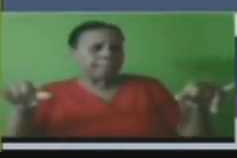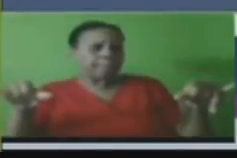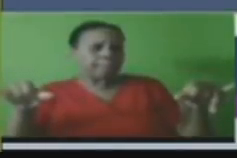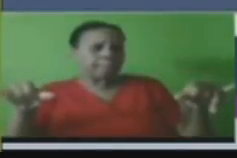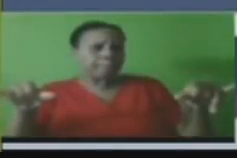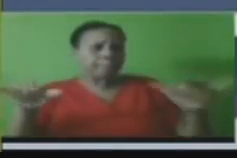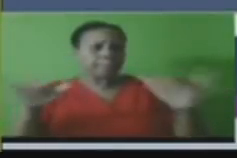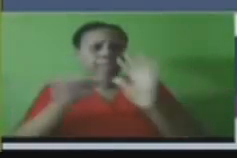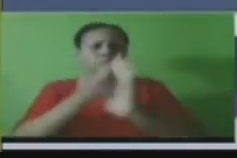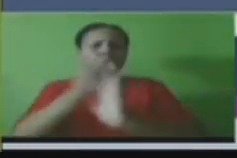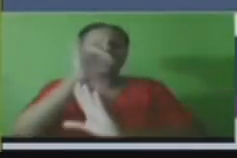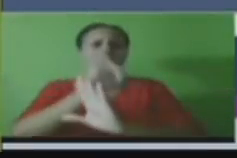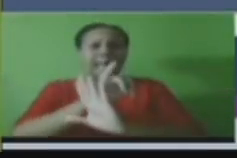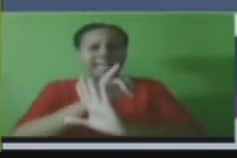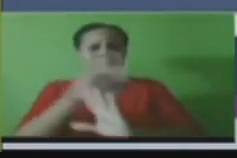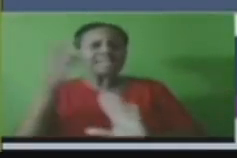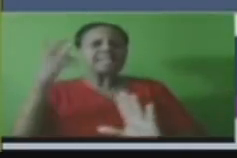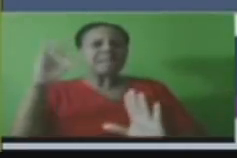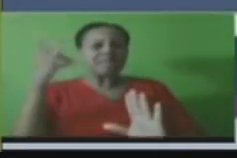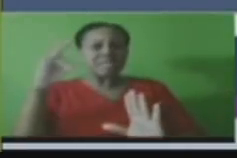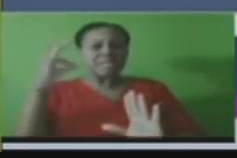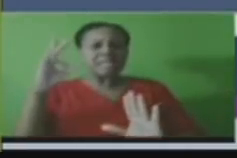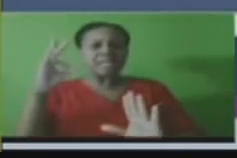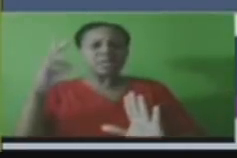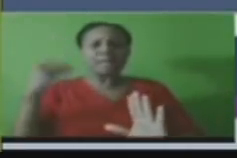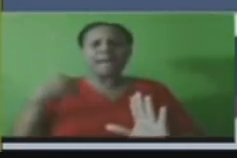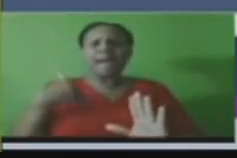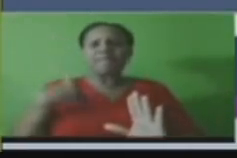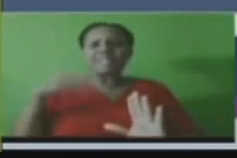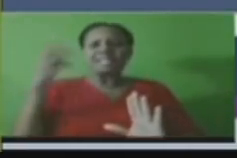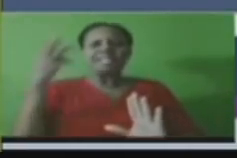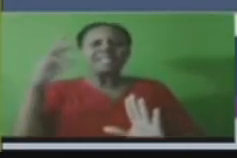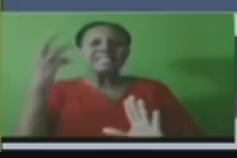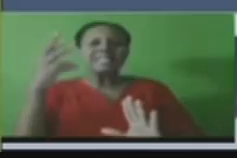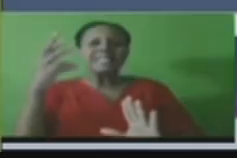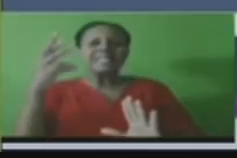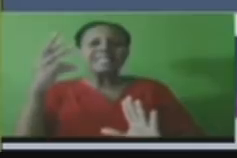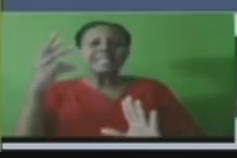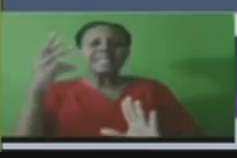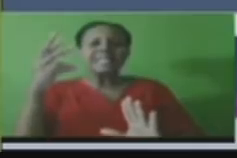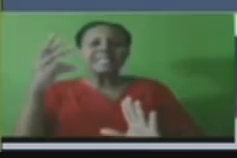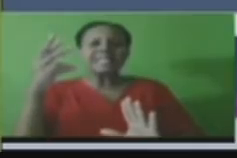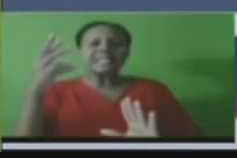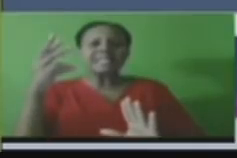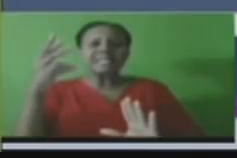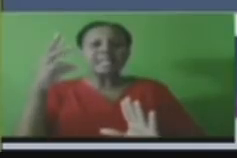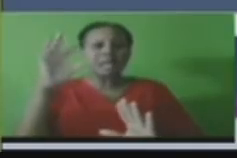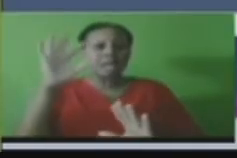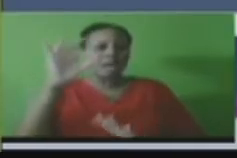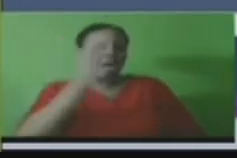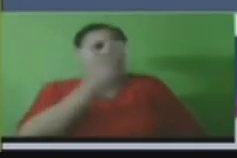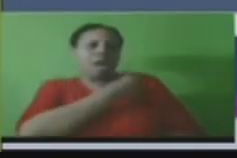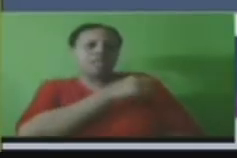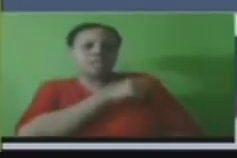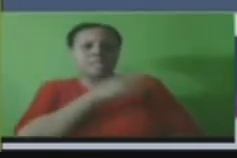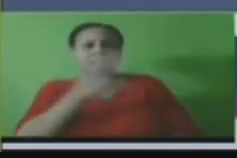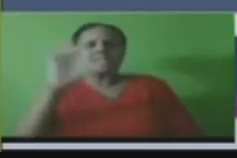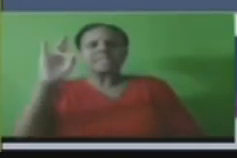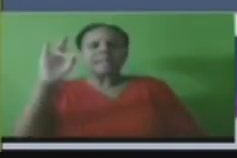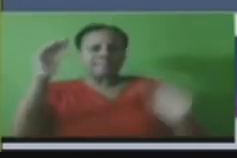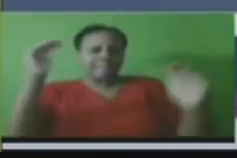16 institutions consisting of 9 hospitals and 7 step-down facilities with a total capacity